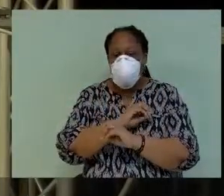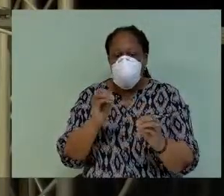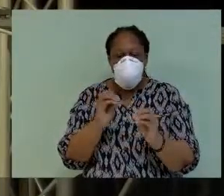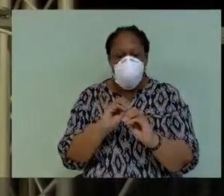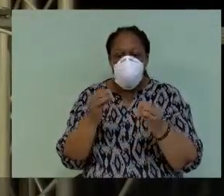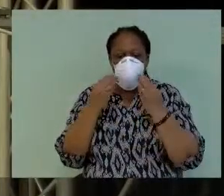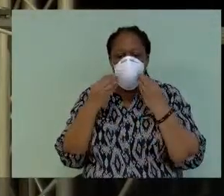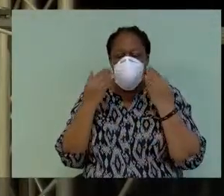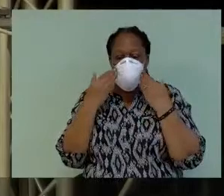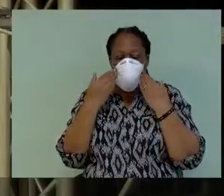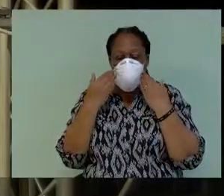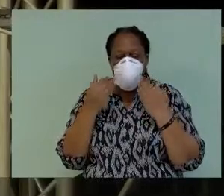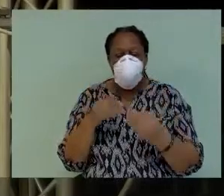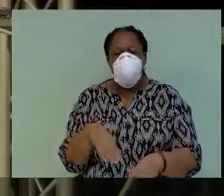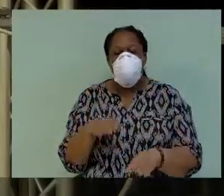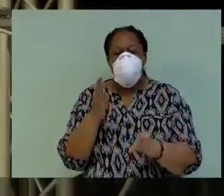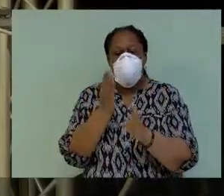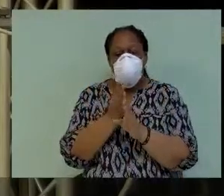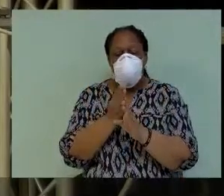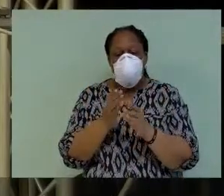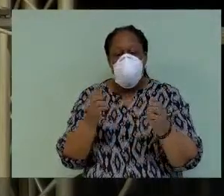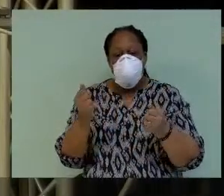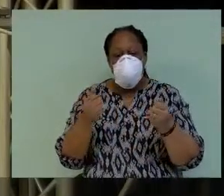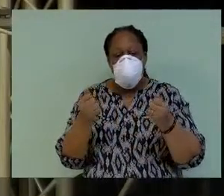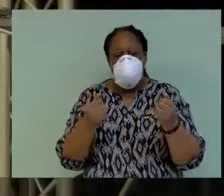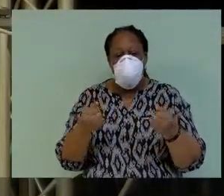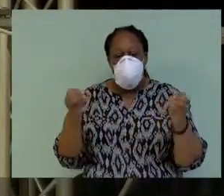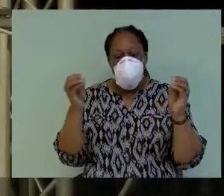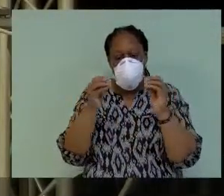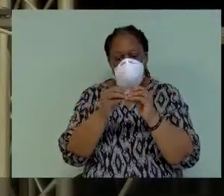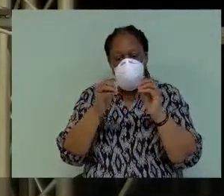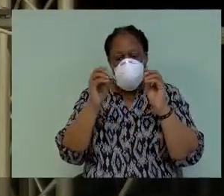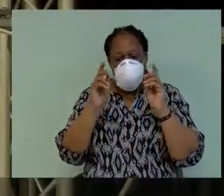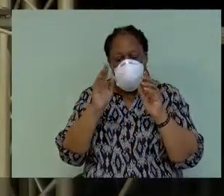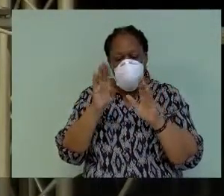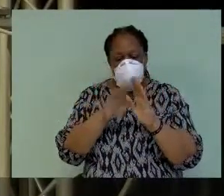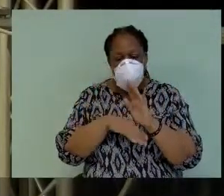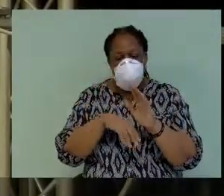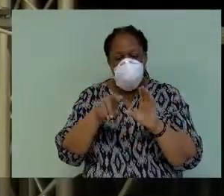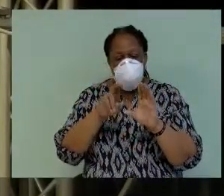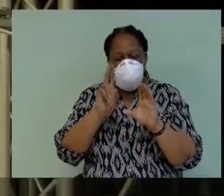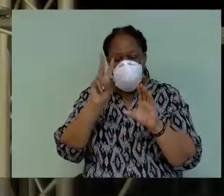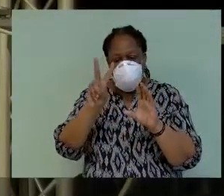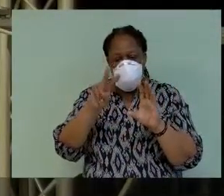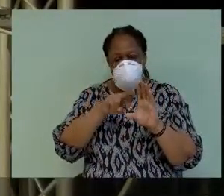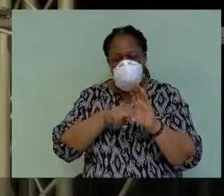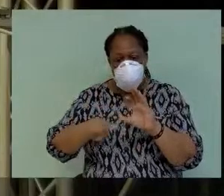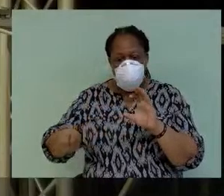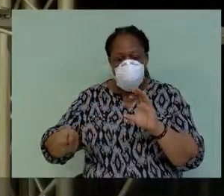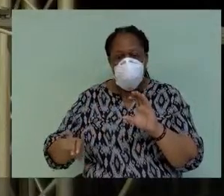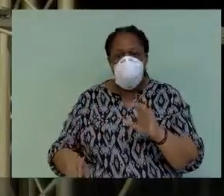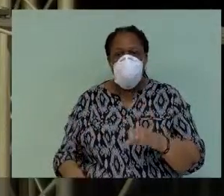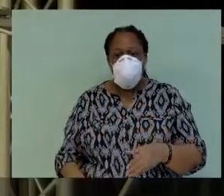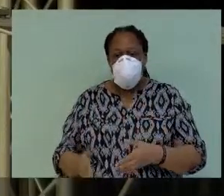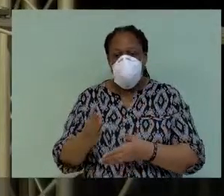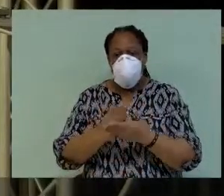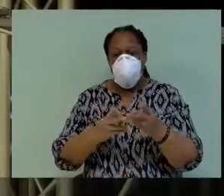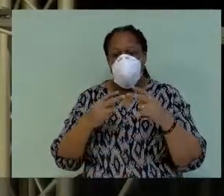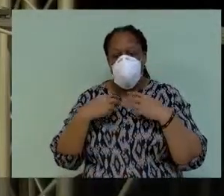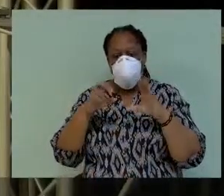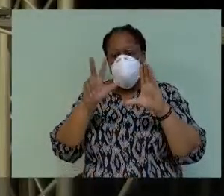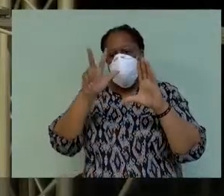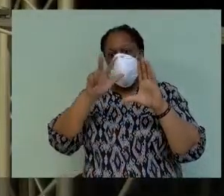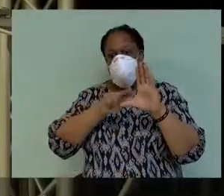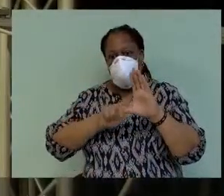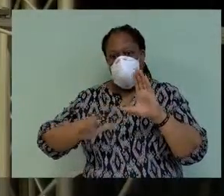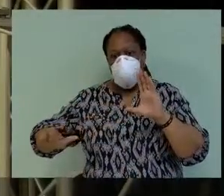without masks, buses carrying in excess of the number of passengers that are permitted. We know